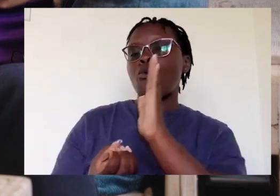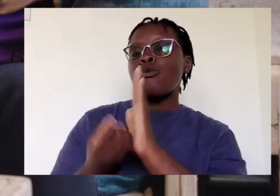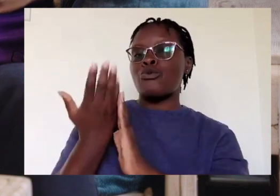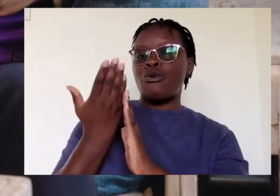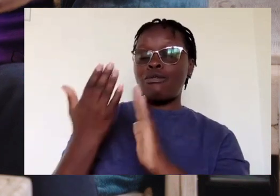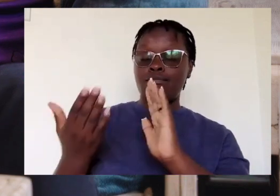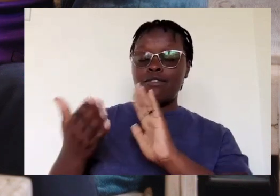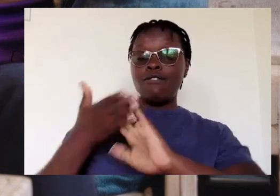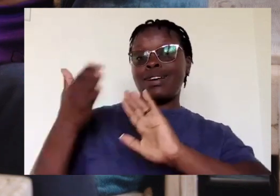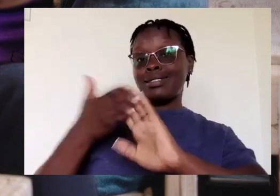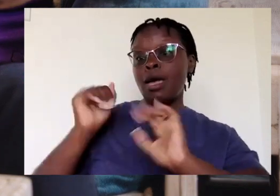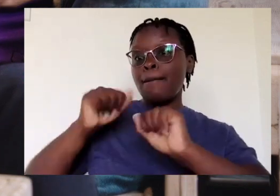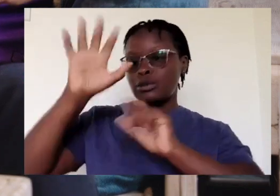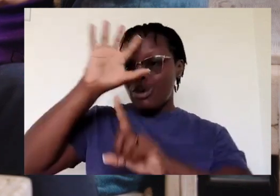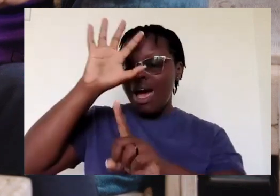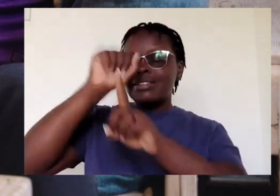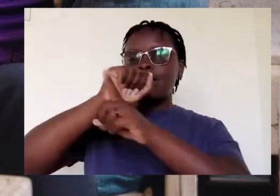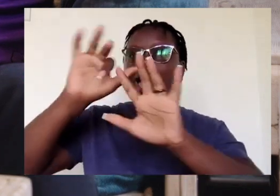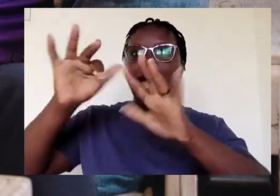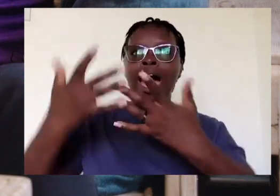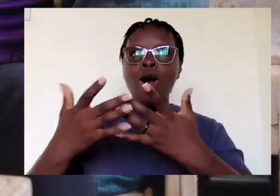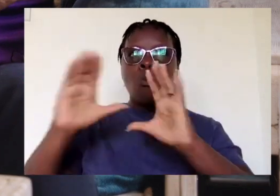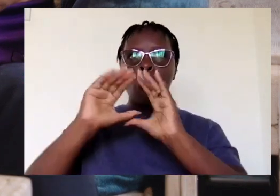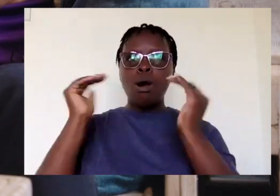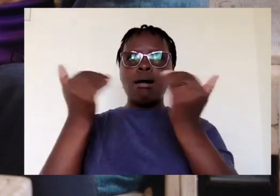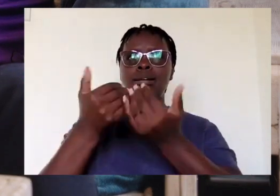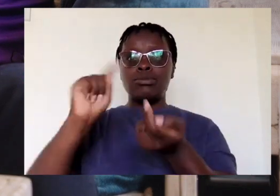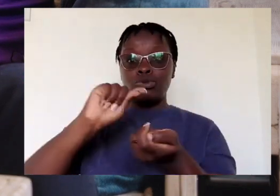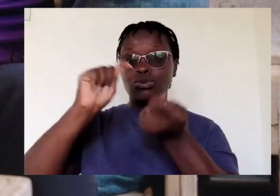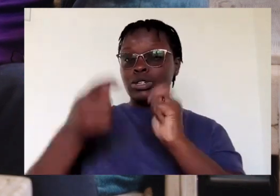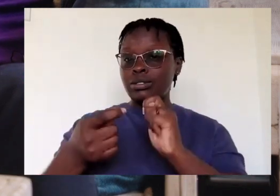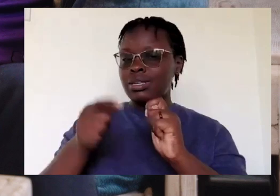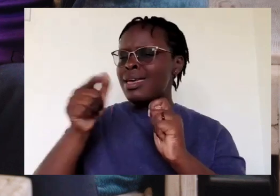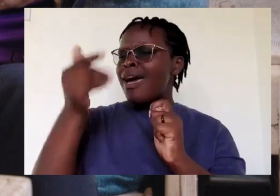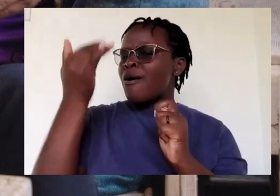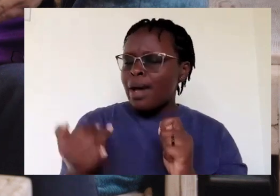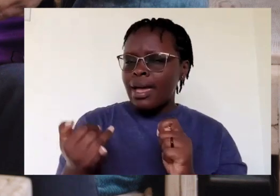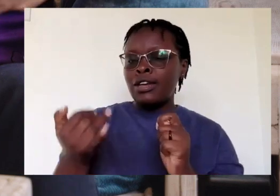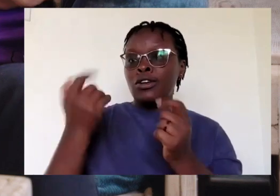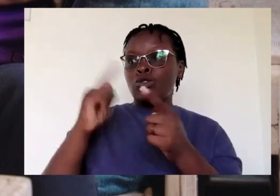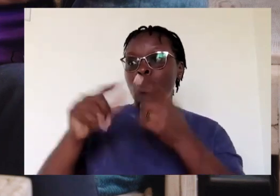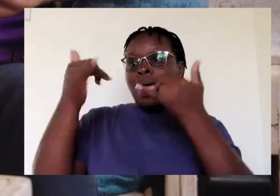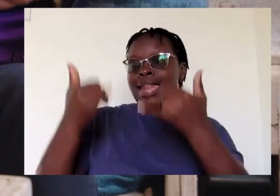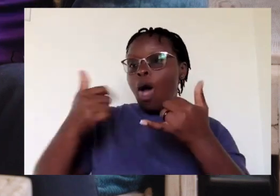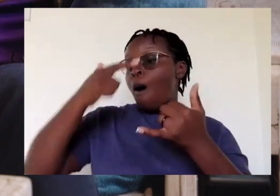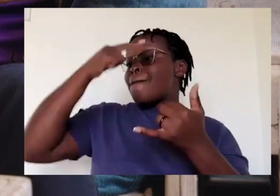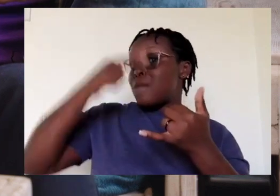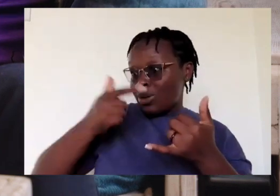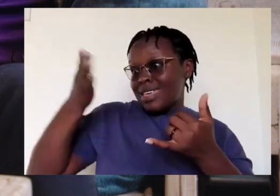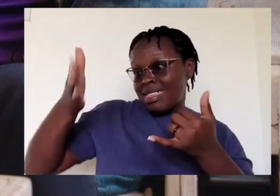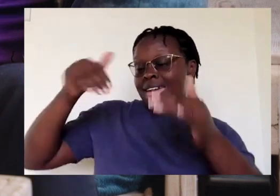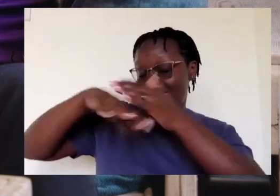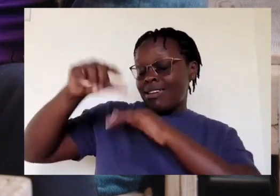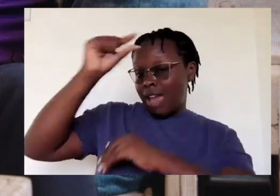is able to be very adaptable according to how the industry also grows. And this is simply because the current